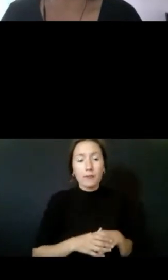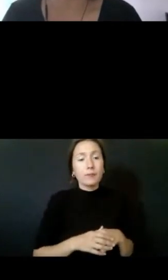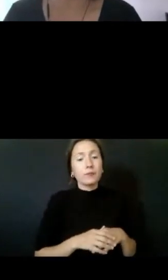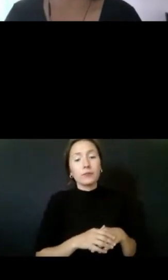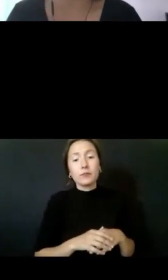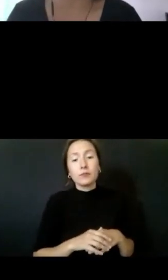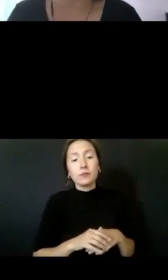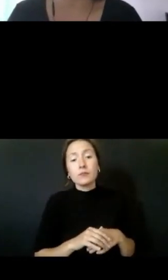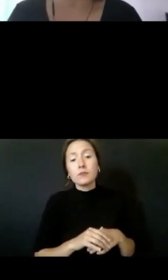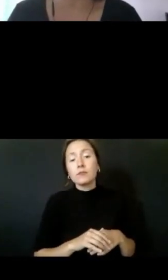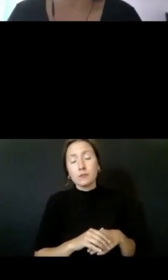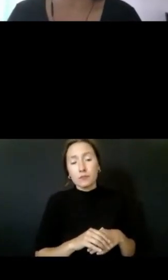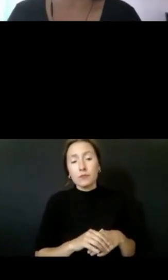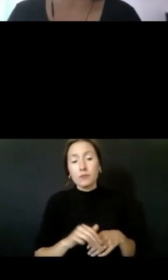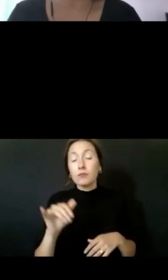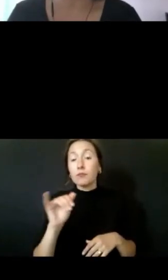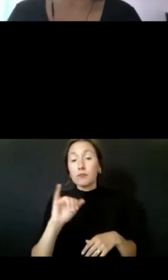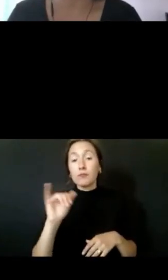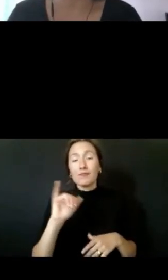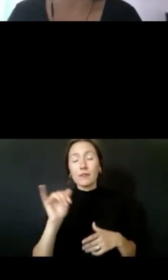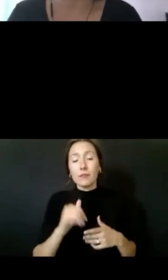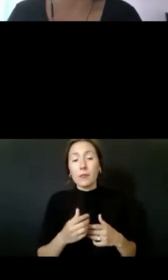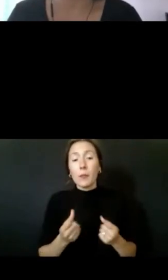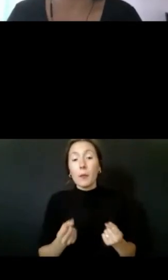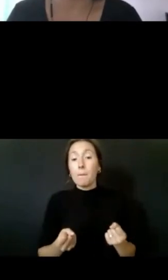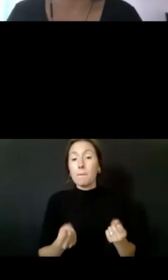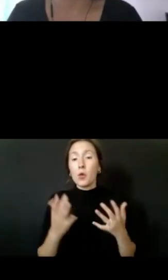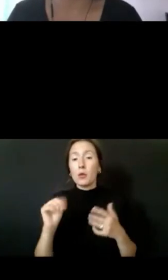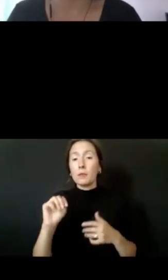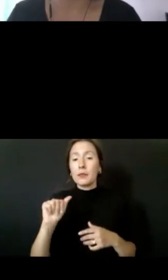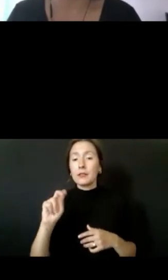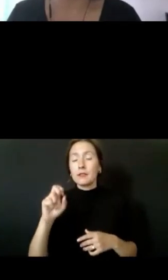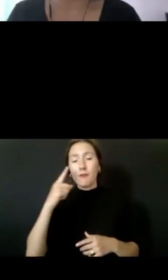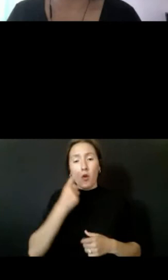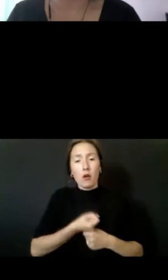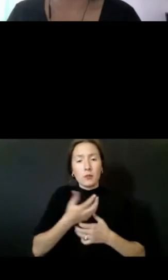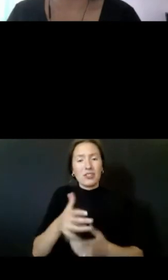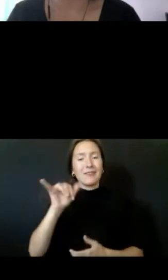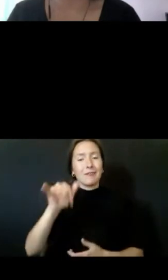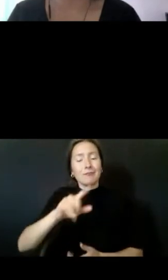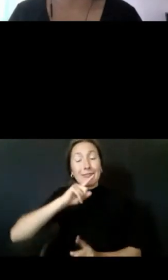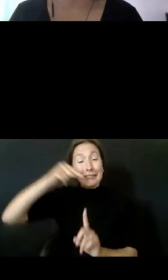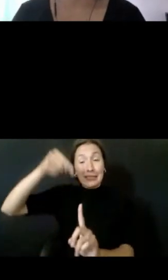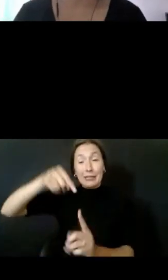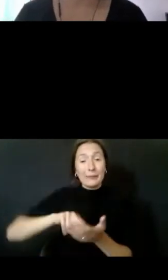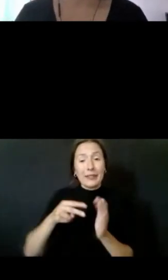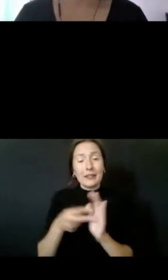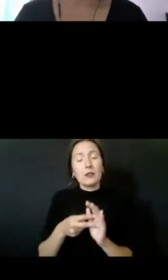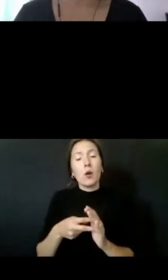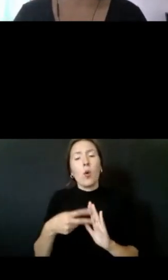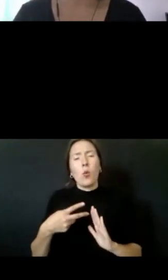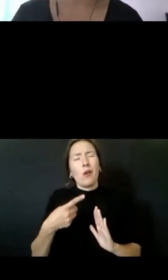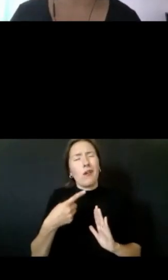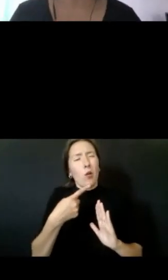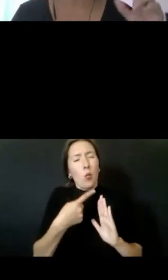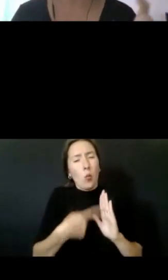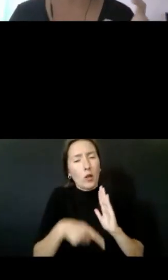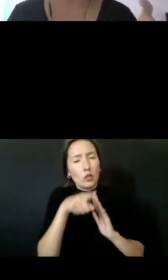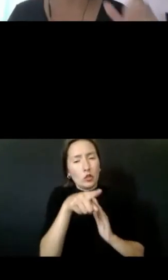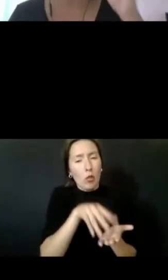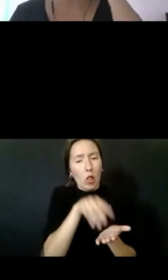mostly done through what we're already doing now, which is, interactivity with synchronous e-learning. And then we've got the multiple means of action